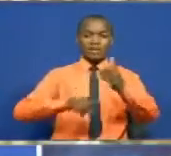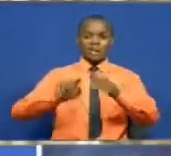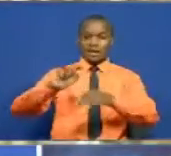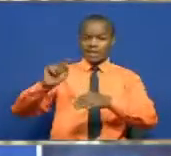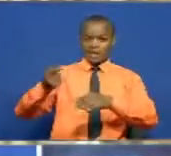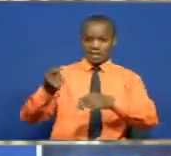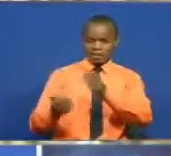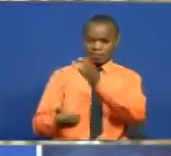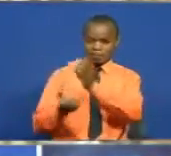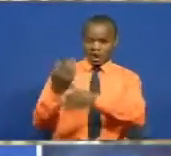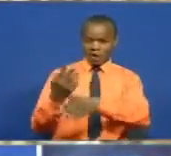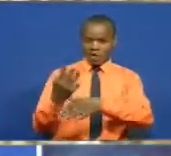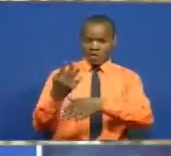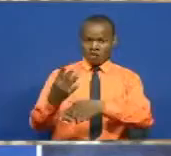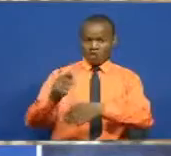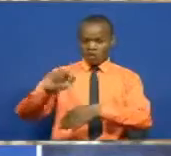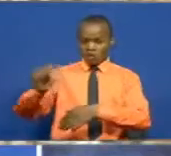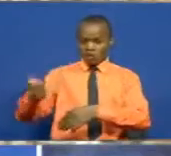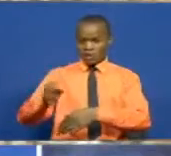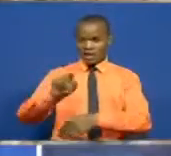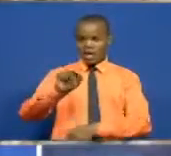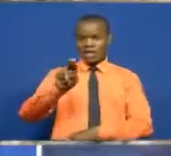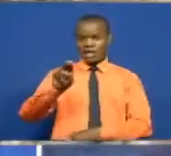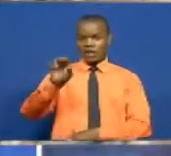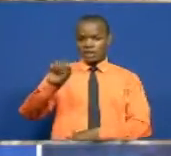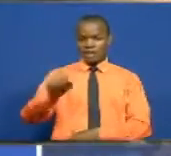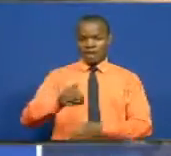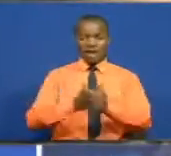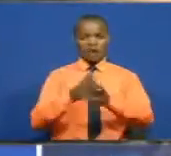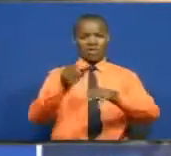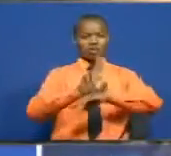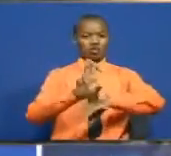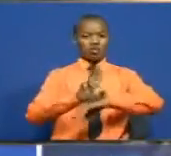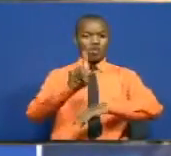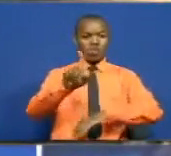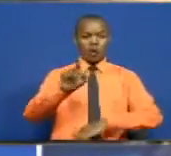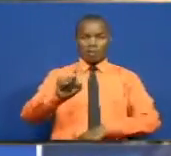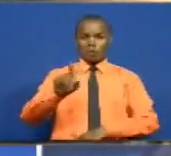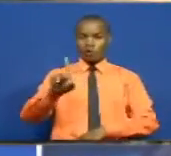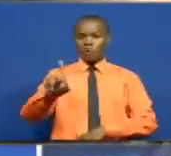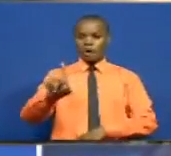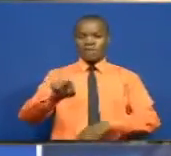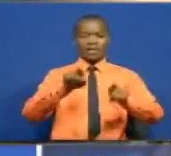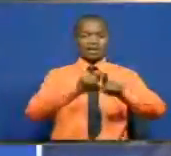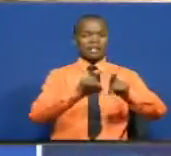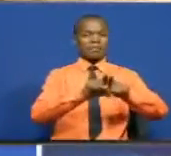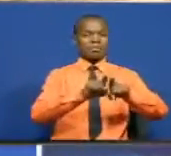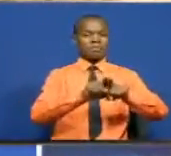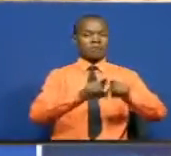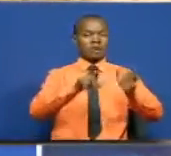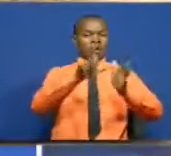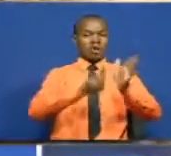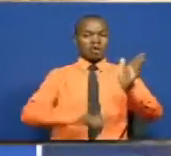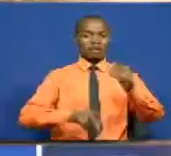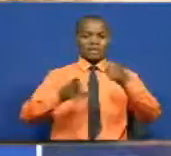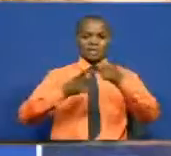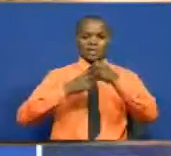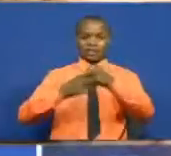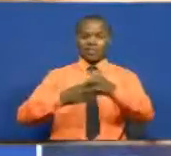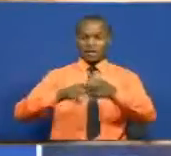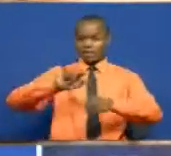441,000 tons of sugar against consumption levels of 1.1 million tons, leading to a deficit of close to 700,000